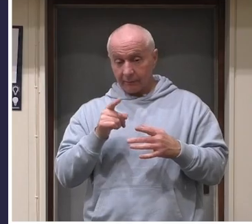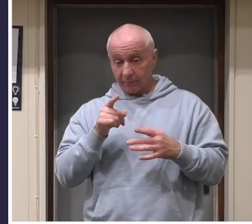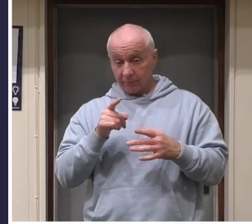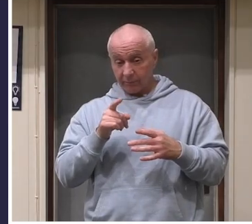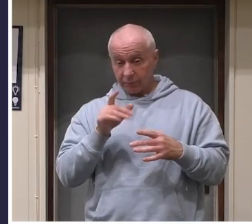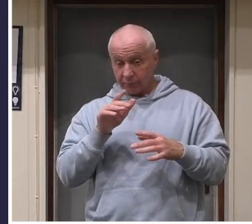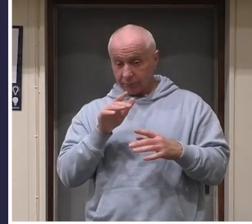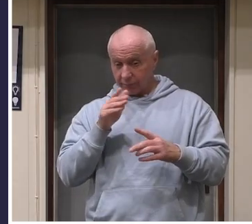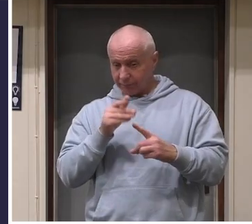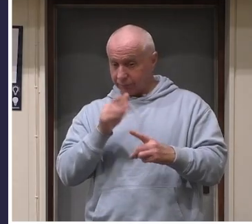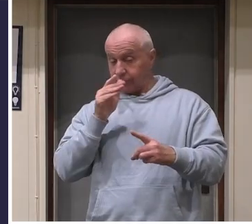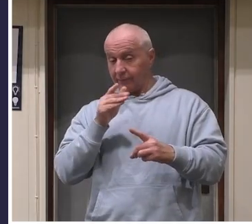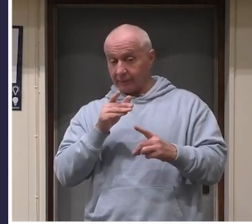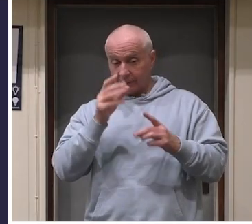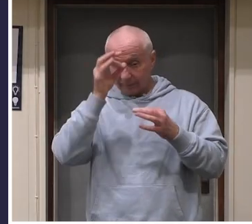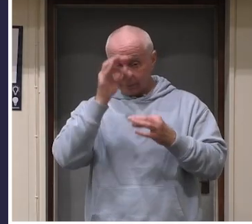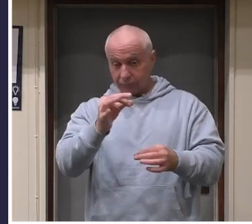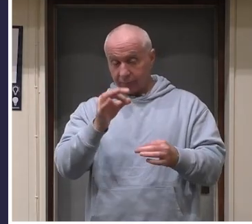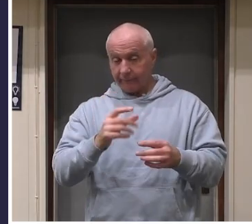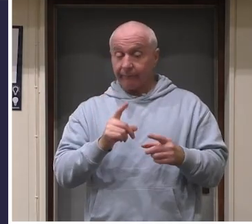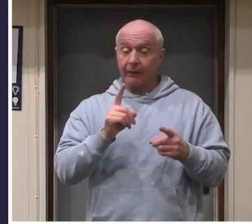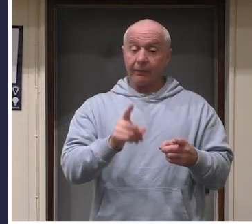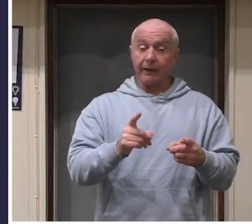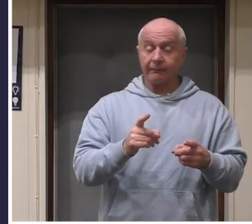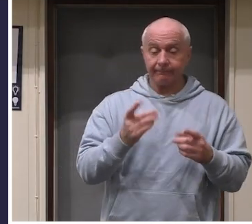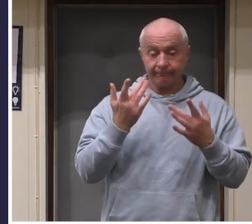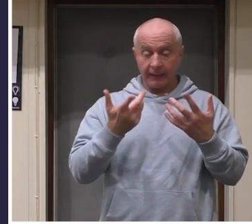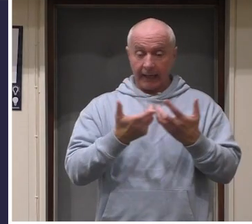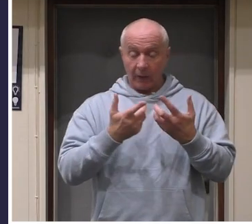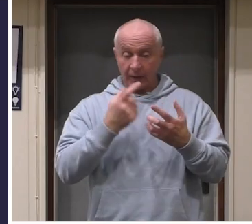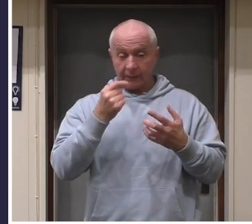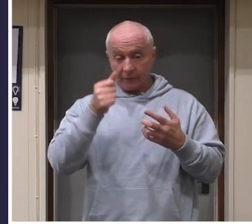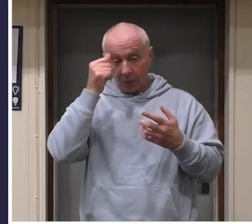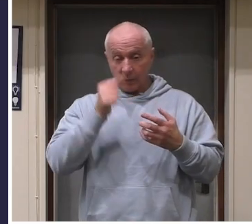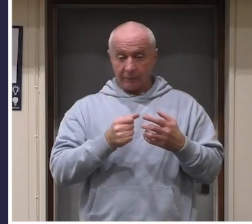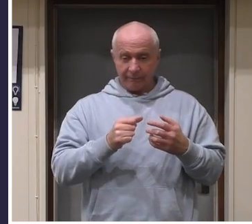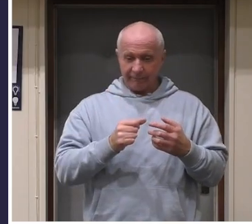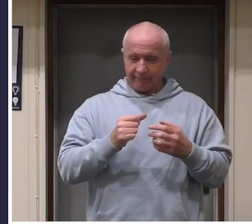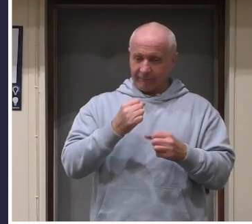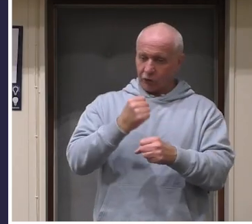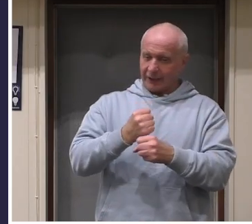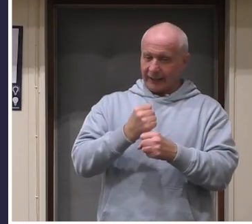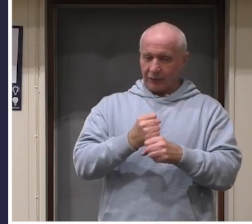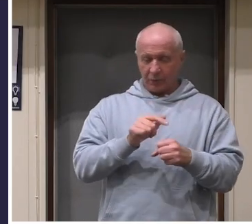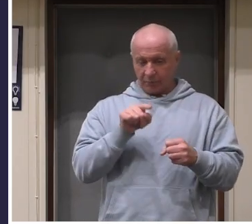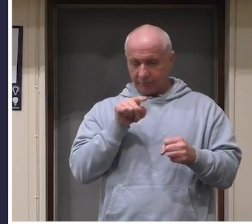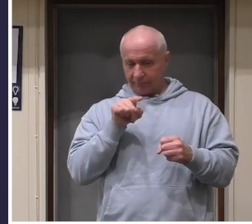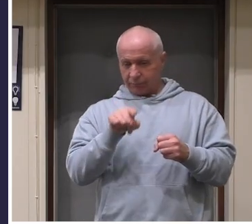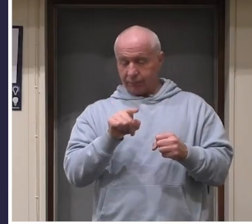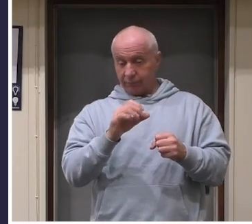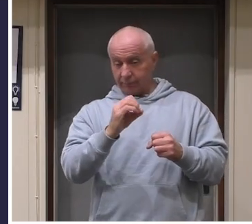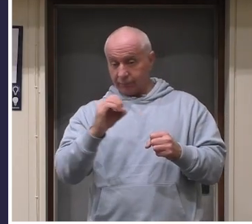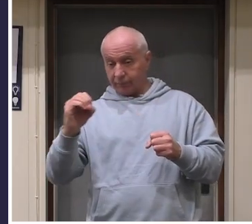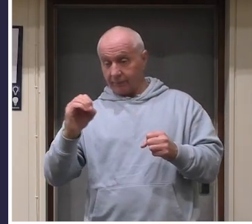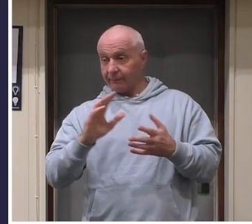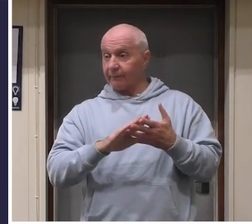distributions very precisely, which then translates to how well can you measure the value of small g to what decimal point. That's on Earth. You can take